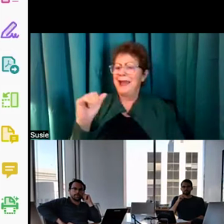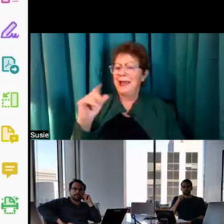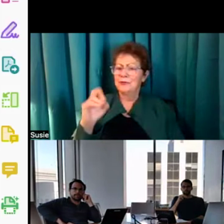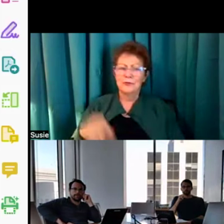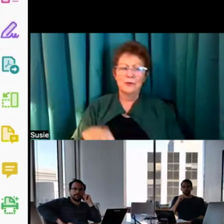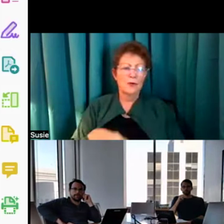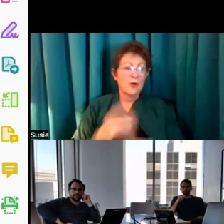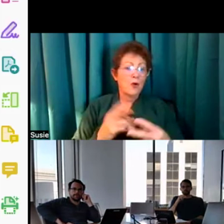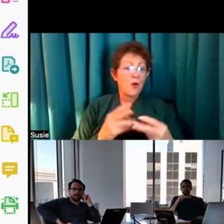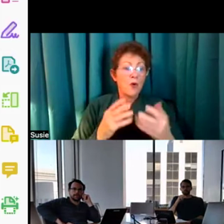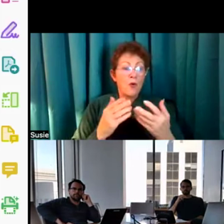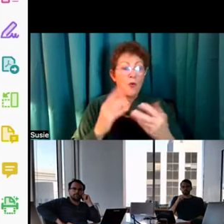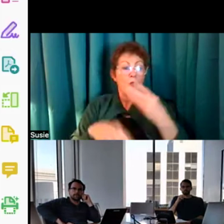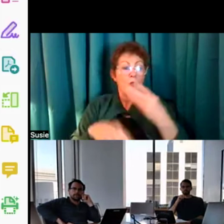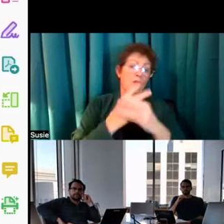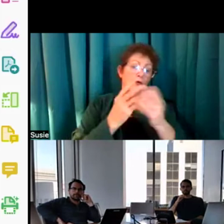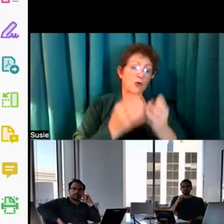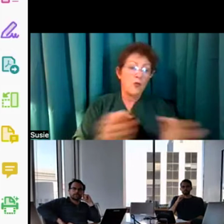World Wildlife